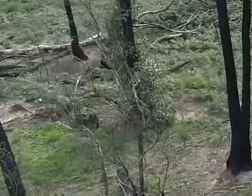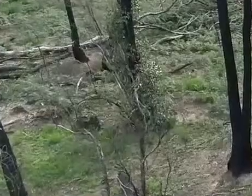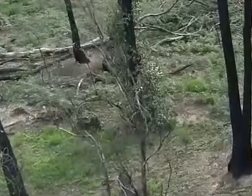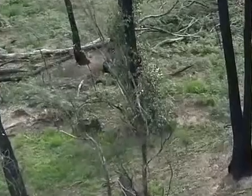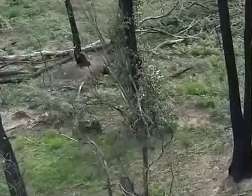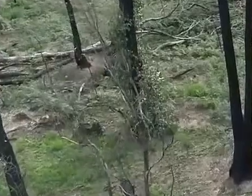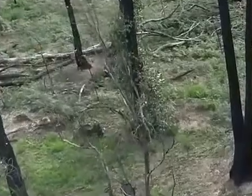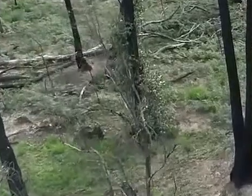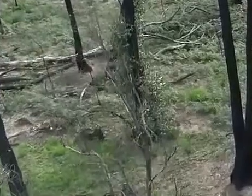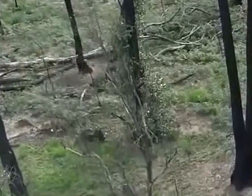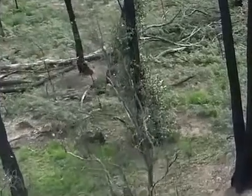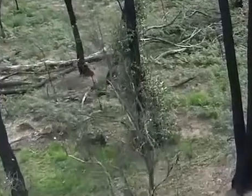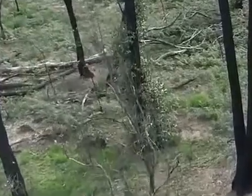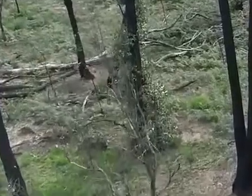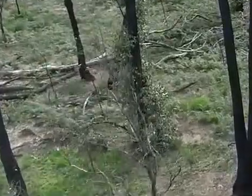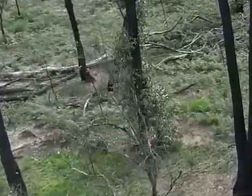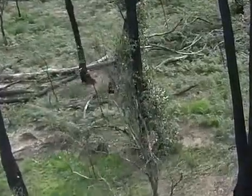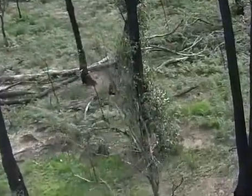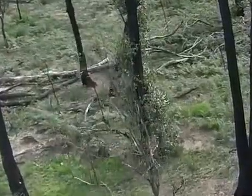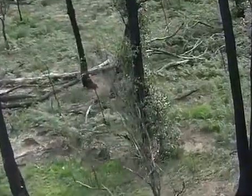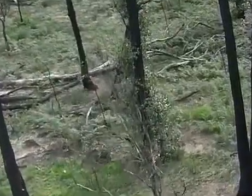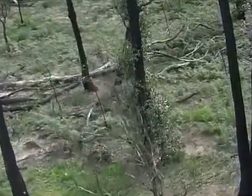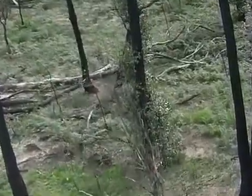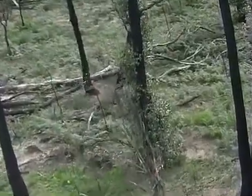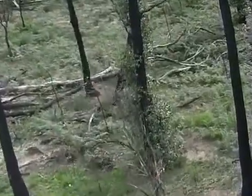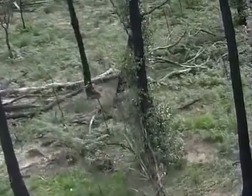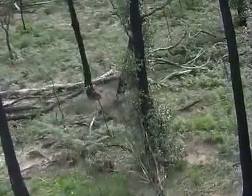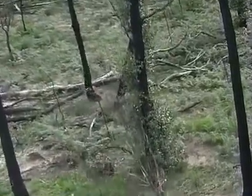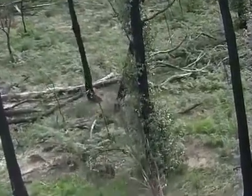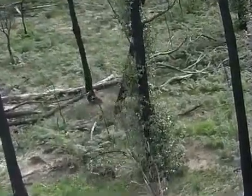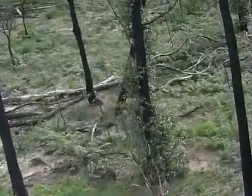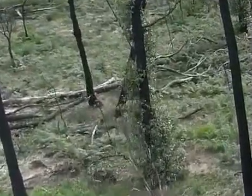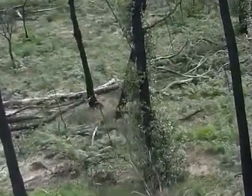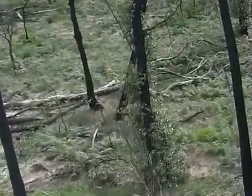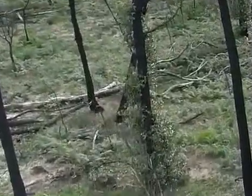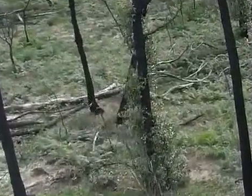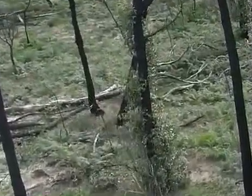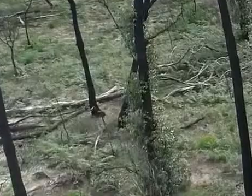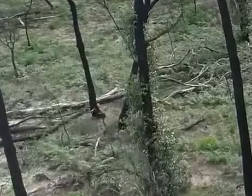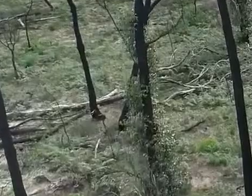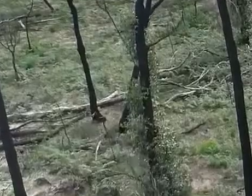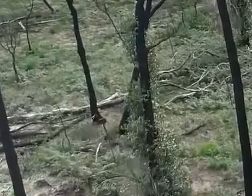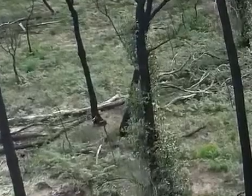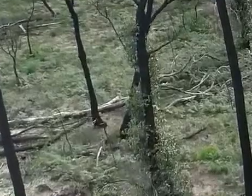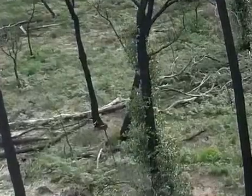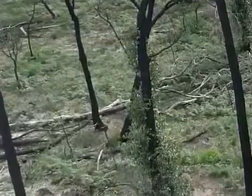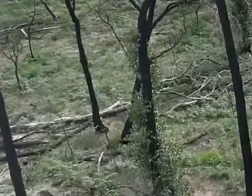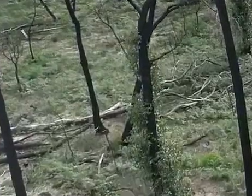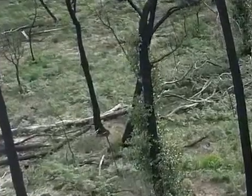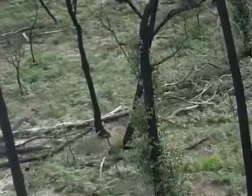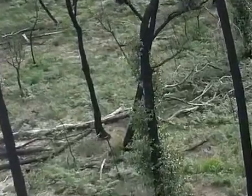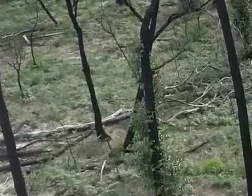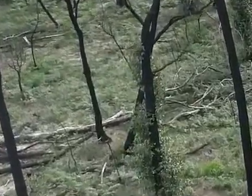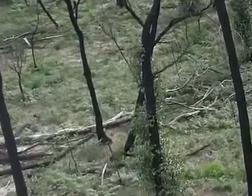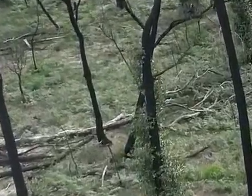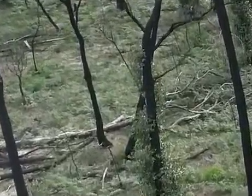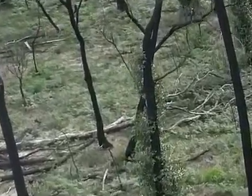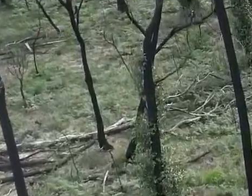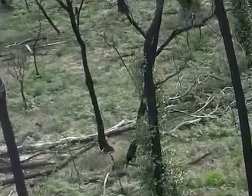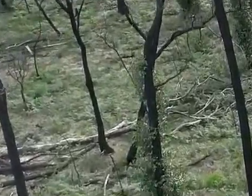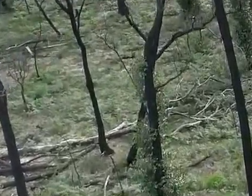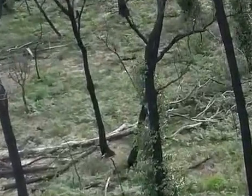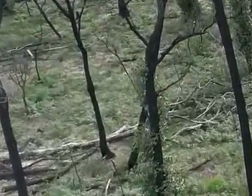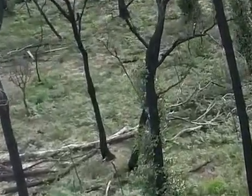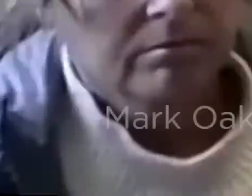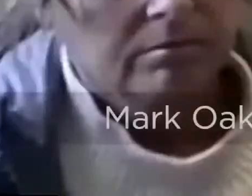Ever since we've moved out to this block, we've been aware that bushfires are going to be there for us, and that every year we